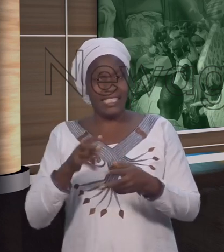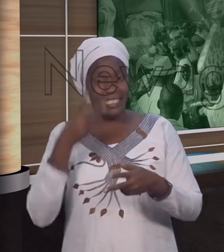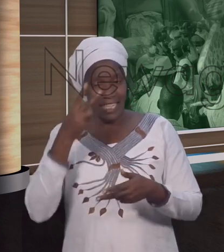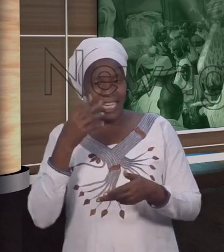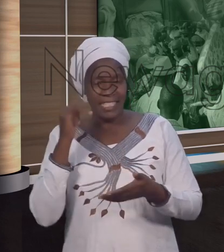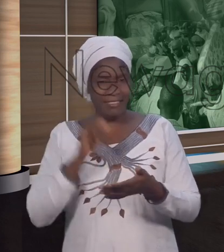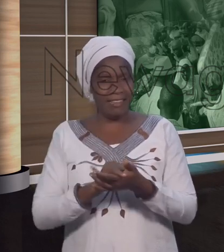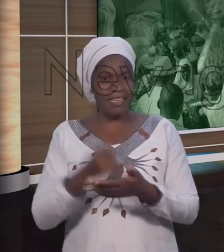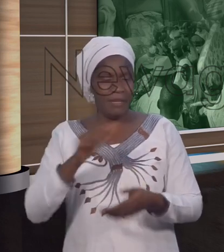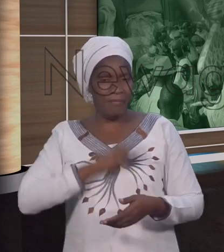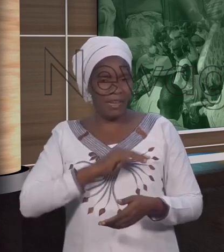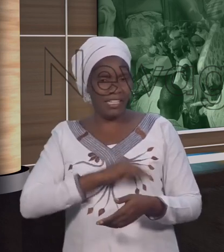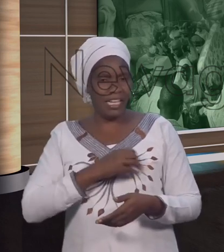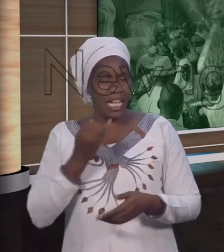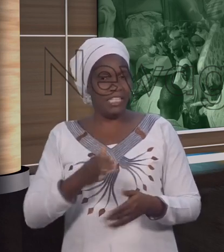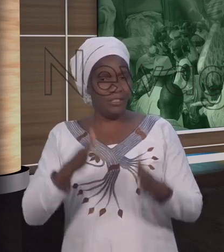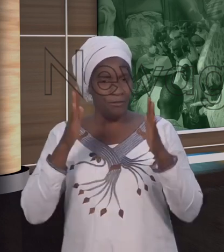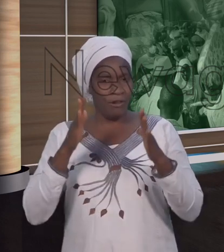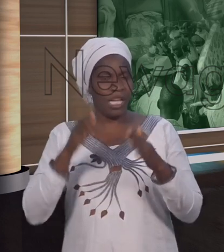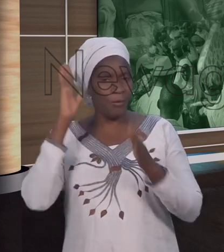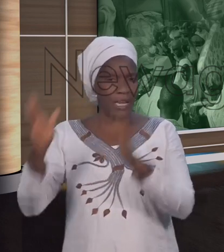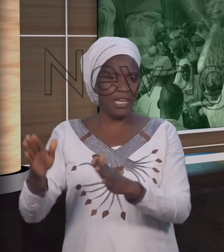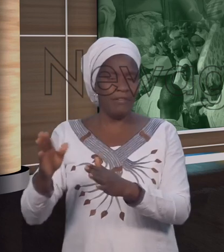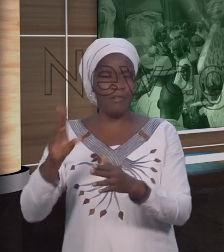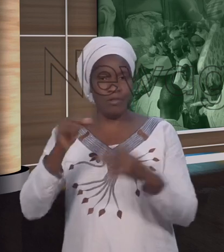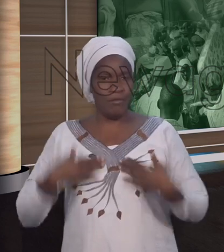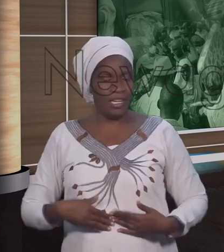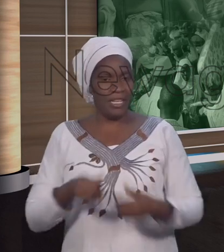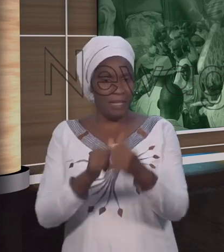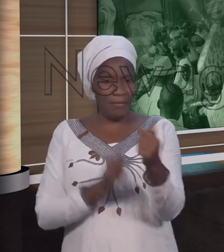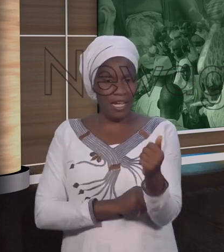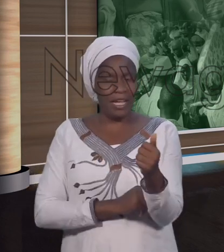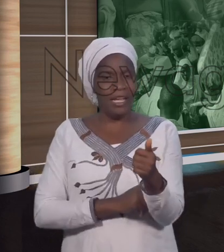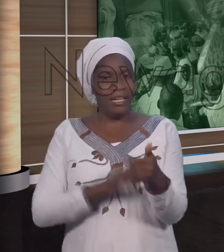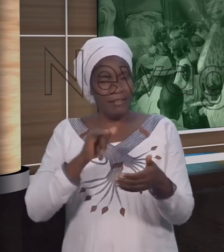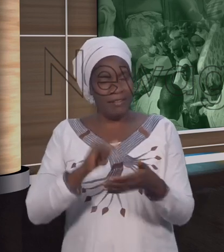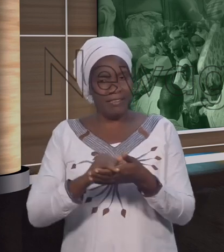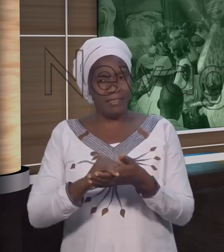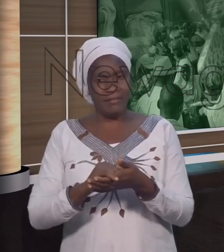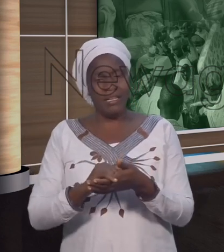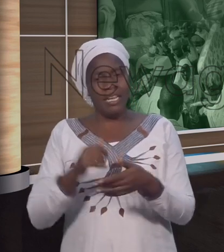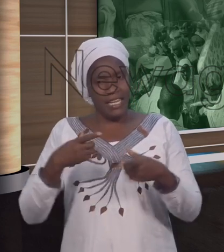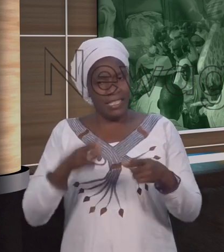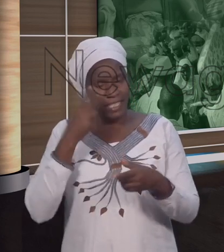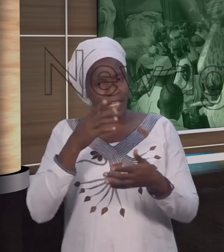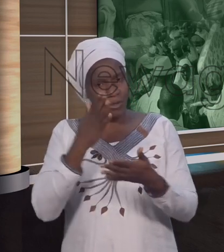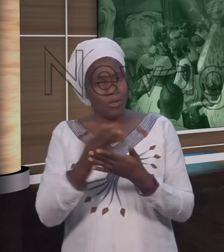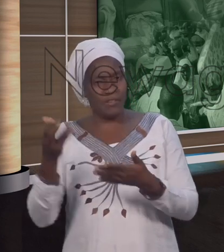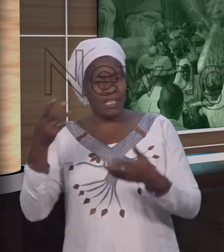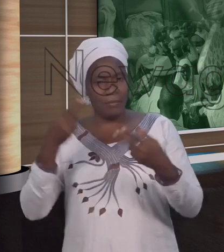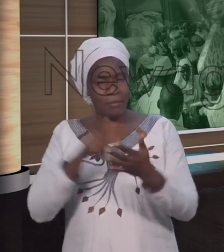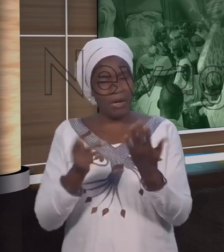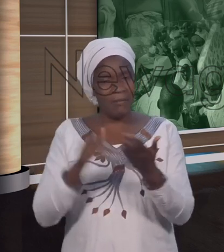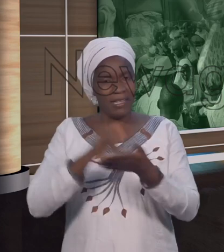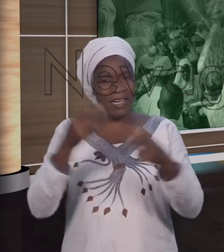was evident is that the ministry is leaving no stone unturned to give the persons with disabilities inclusivity. Let's recap some of the